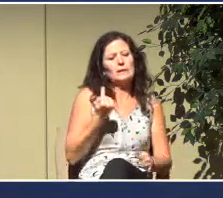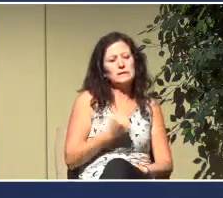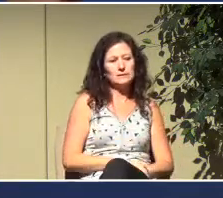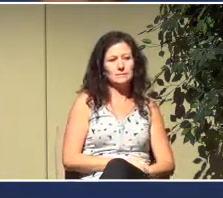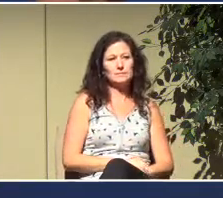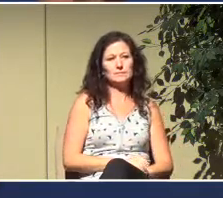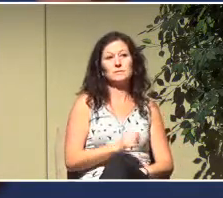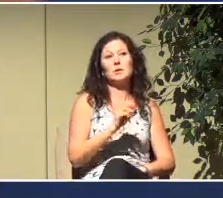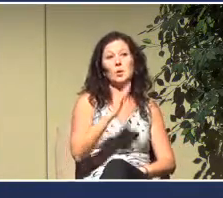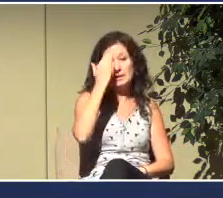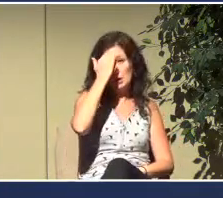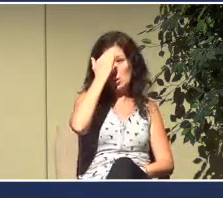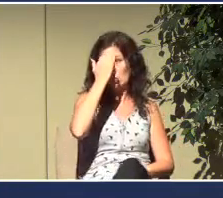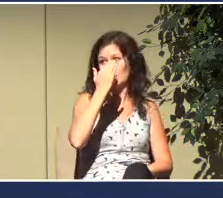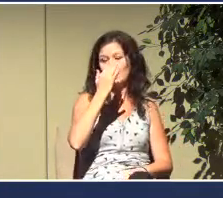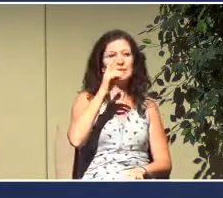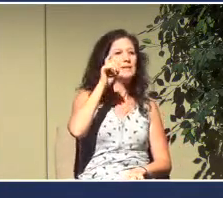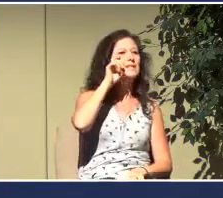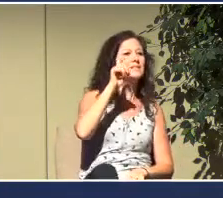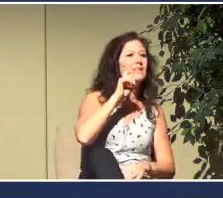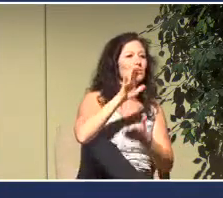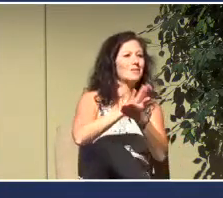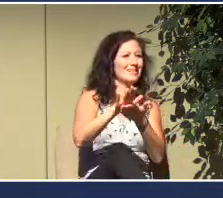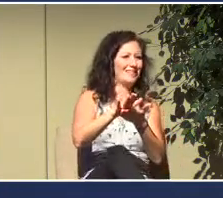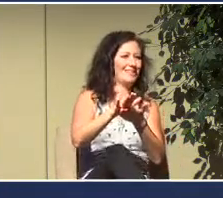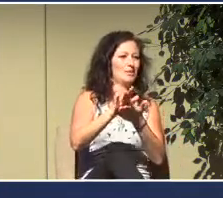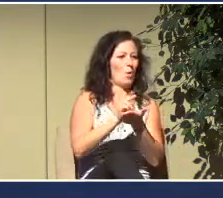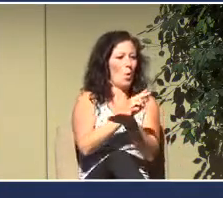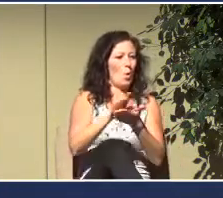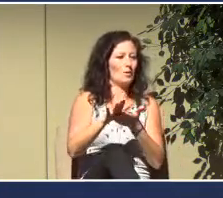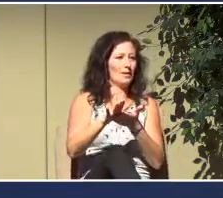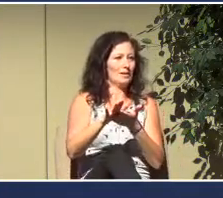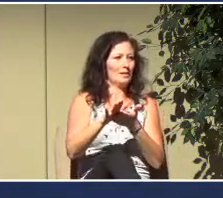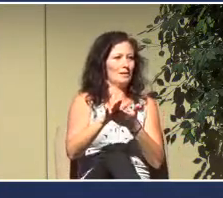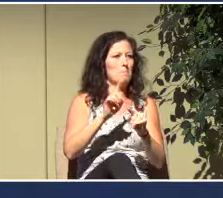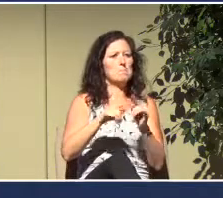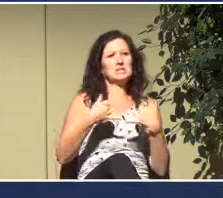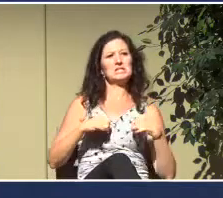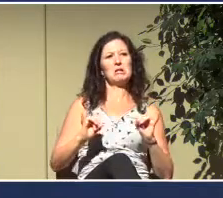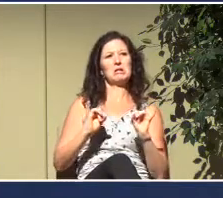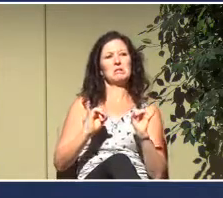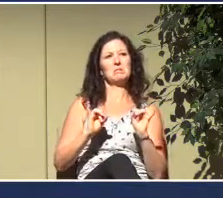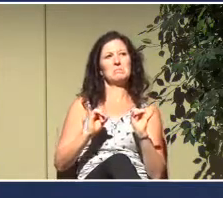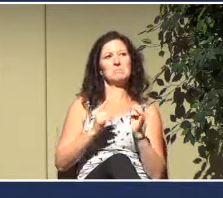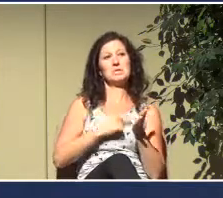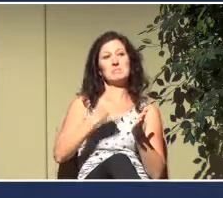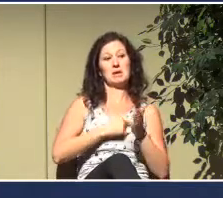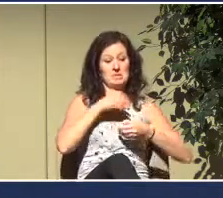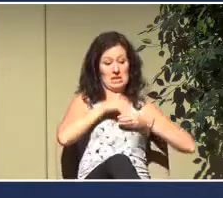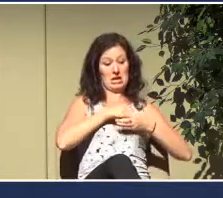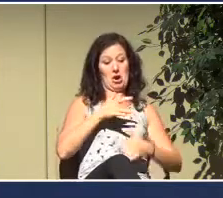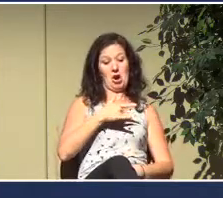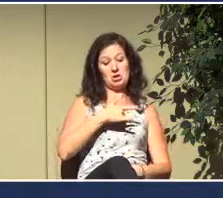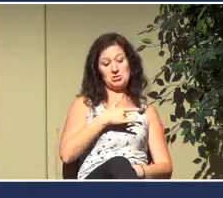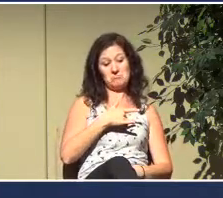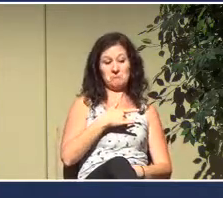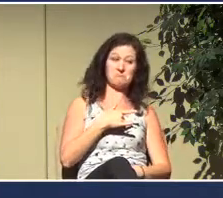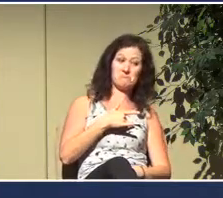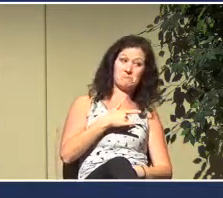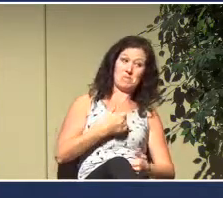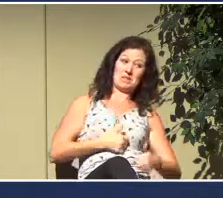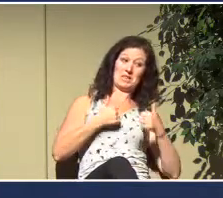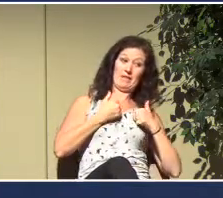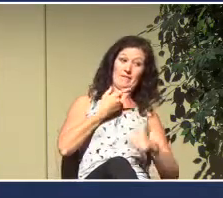Or we know that God calls us to be sexually pure and holy, and yet we think somehow in our heart of hearts that life would be